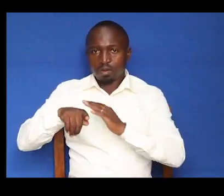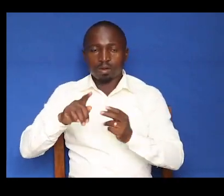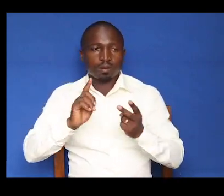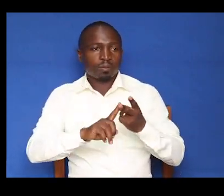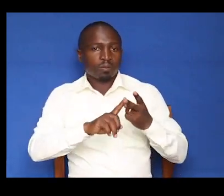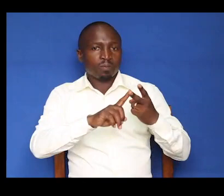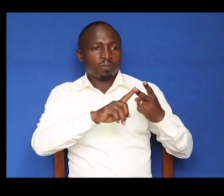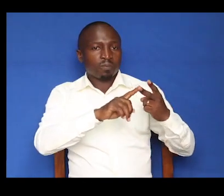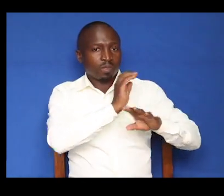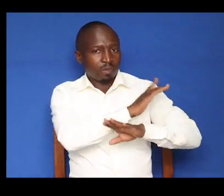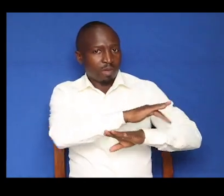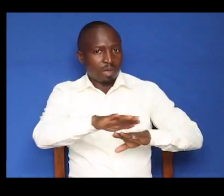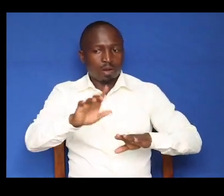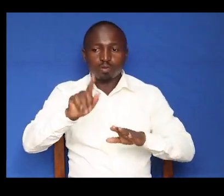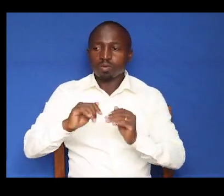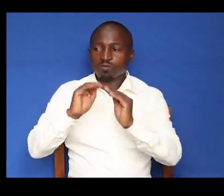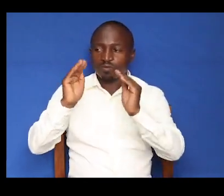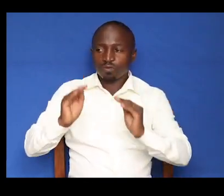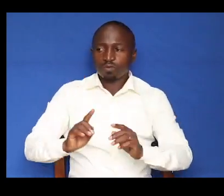numerous organisms make life.